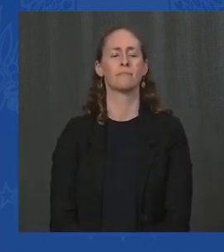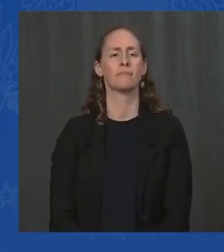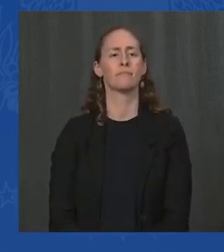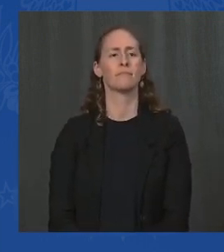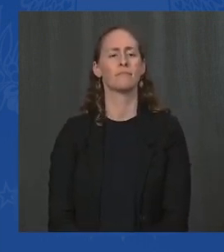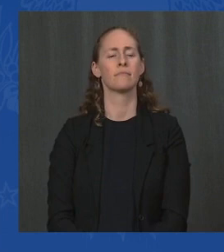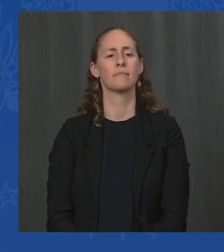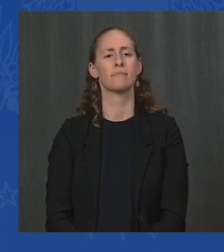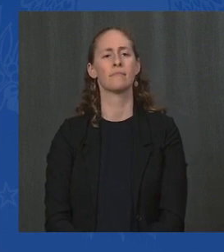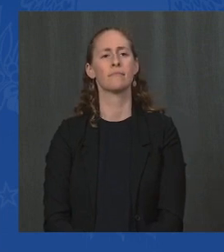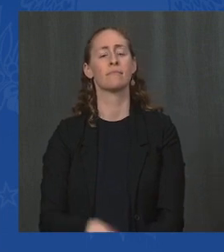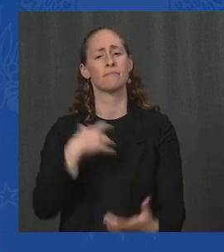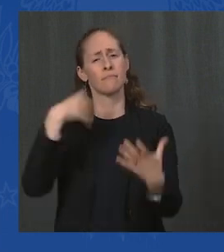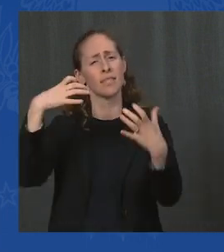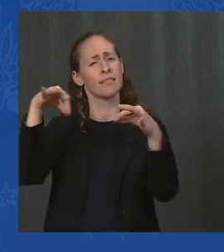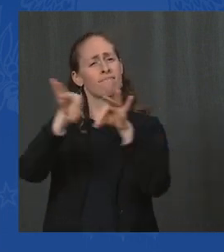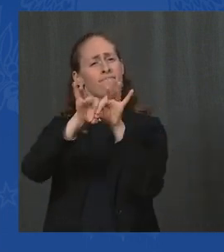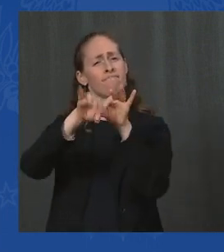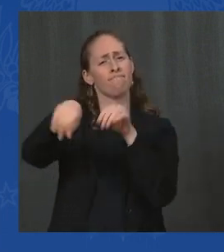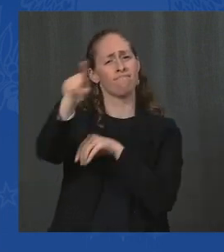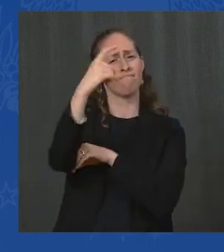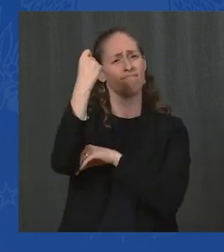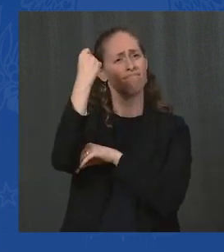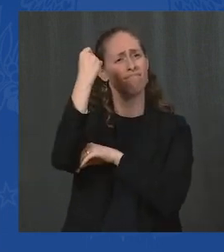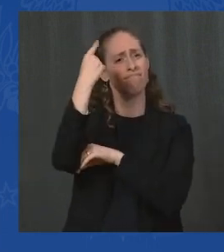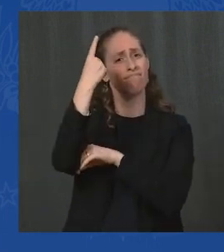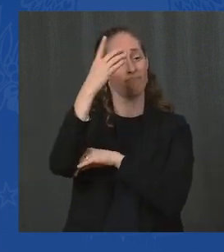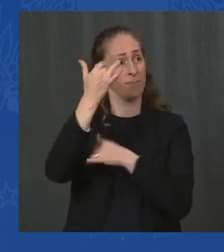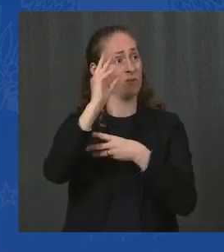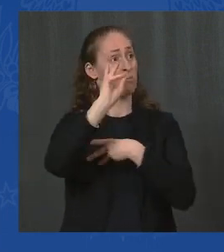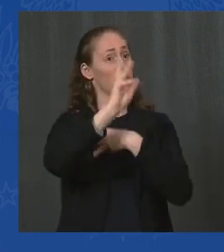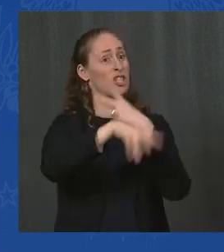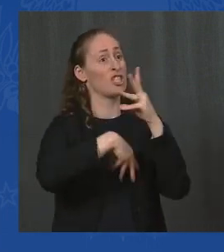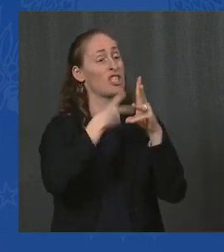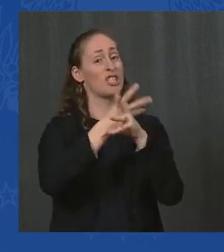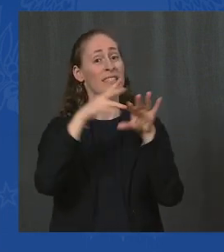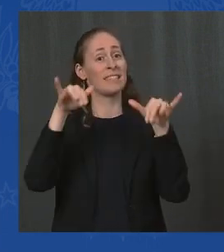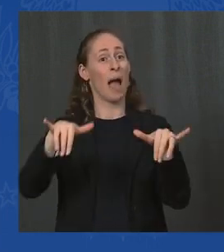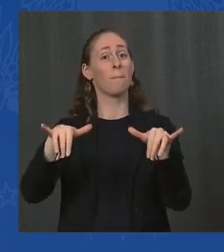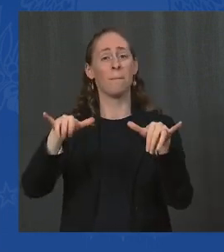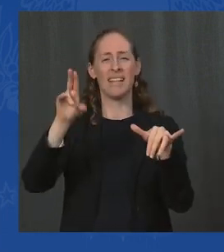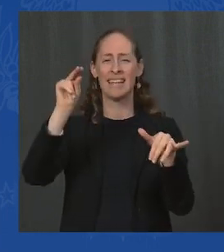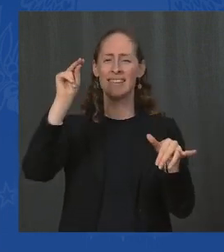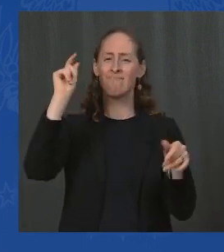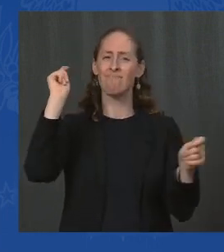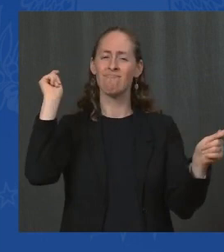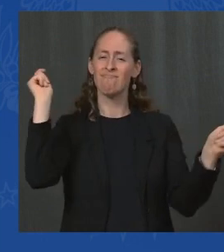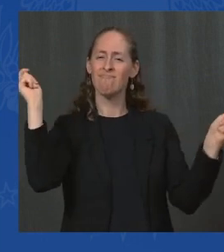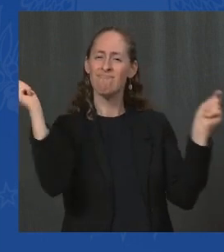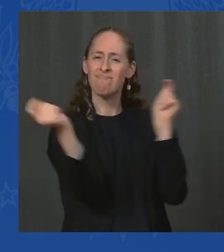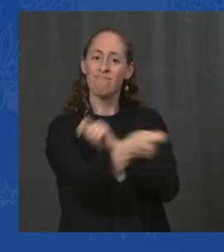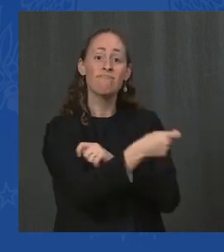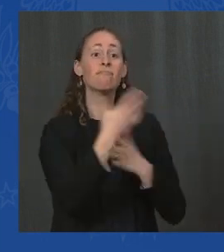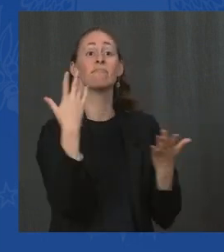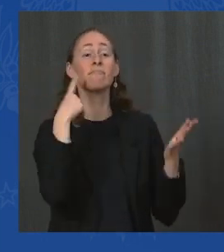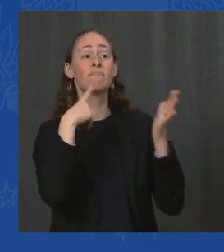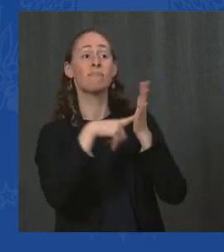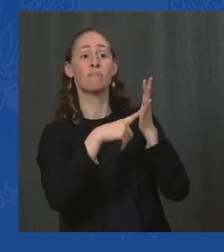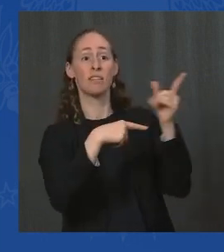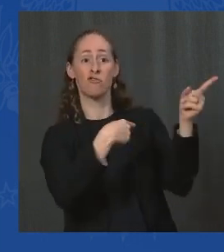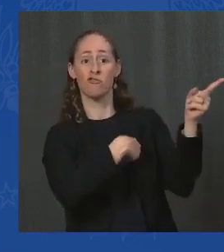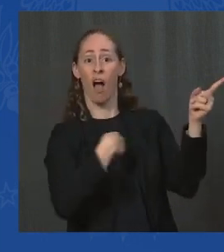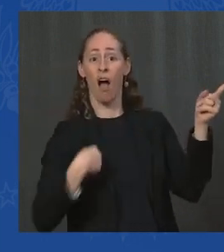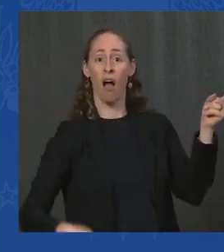is changing. We're engaged in a serious competition with China. We're dealing